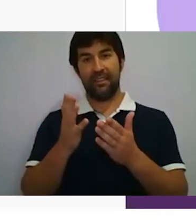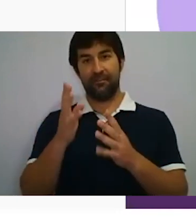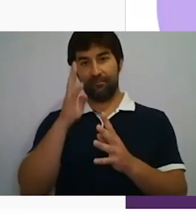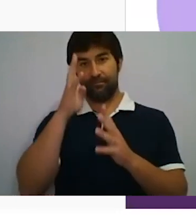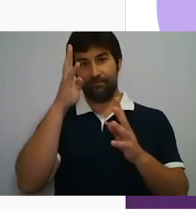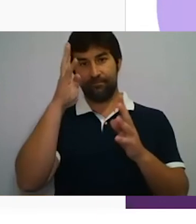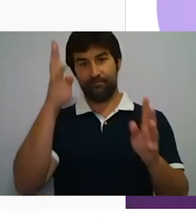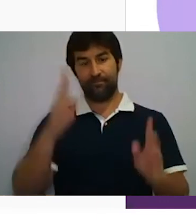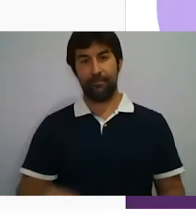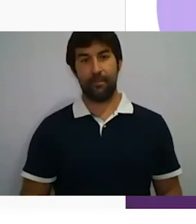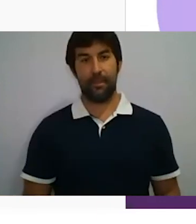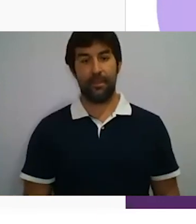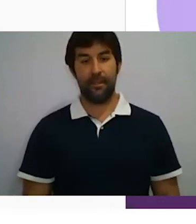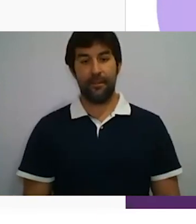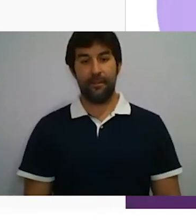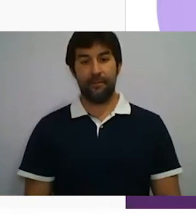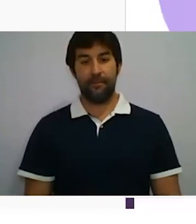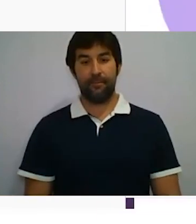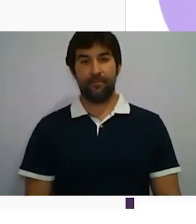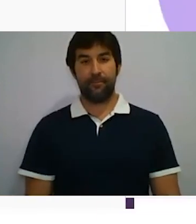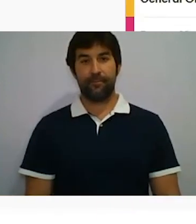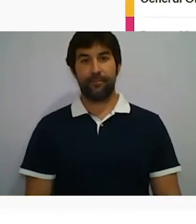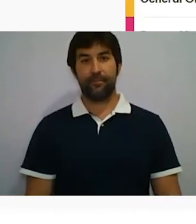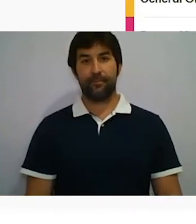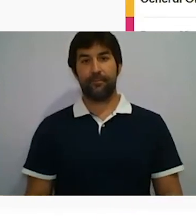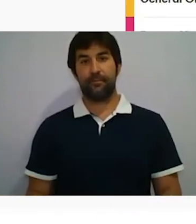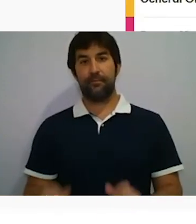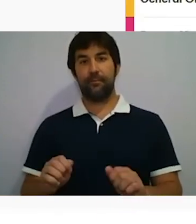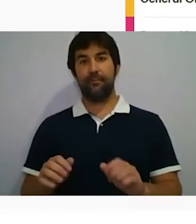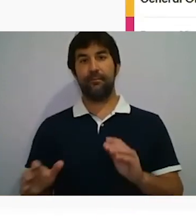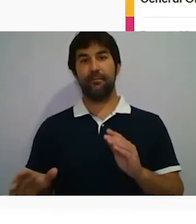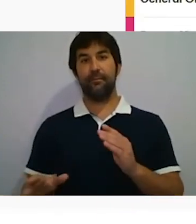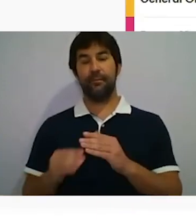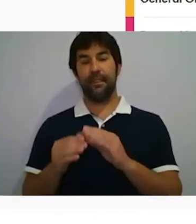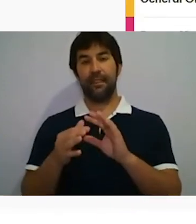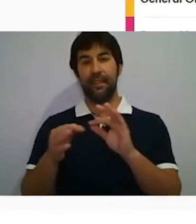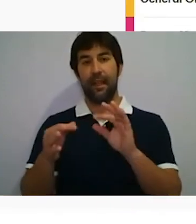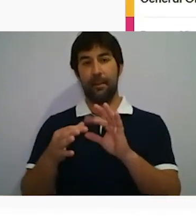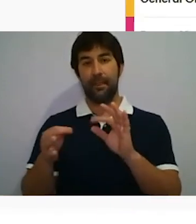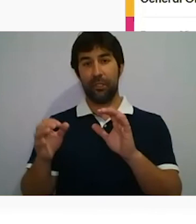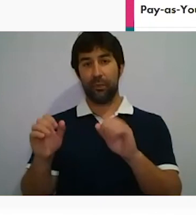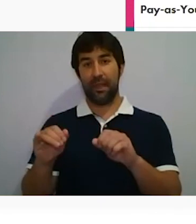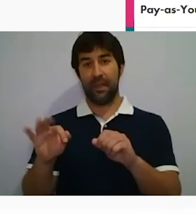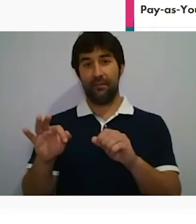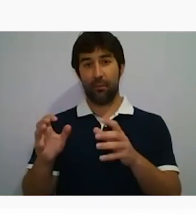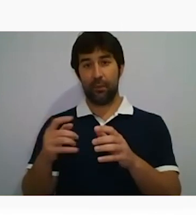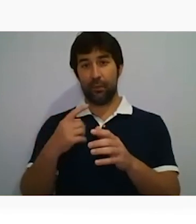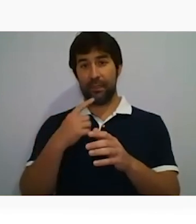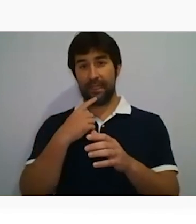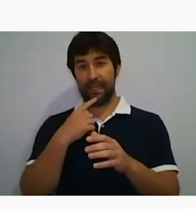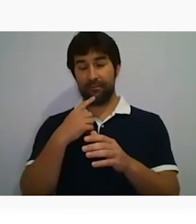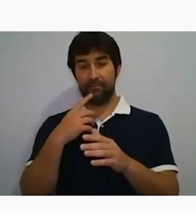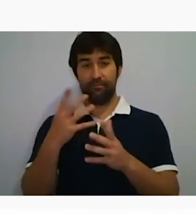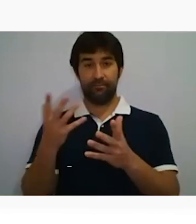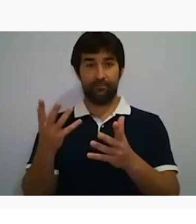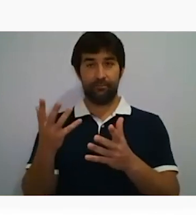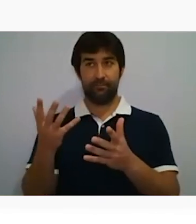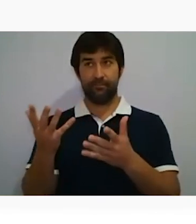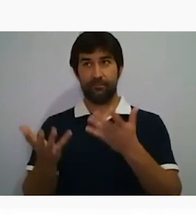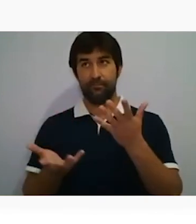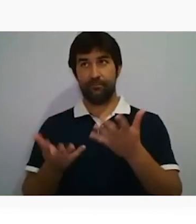activity centers. We have expanded that scope to make sure that it does penetrate into the community of Hazelwood,